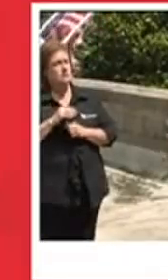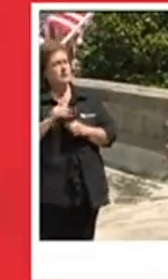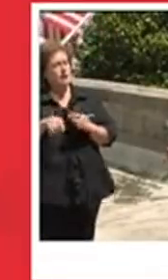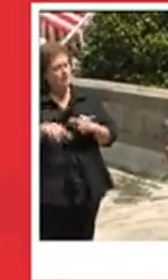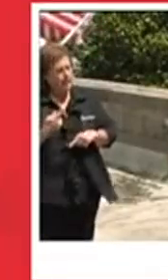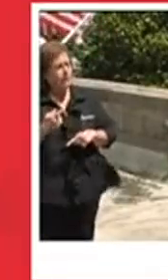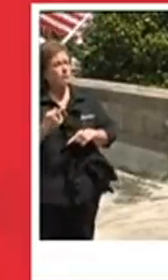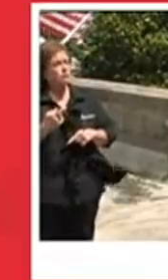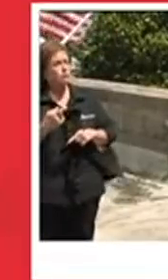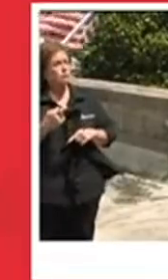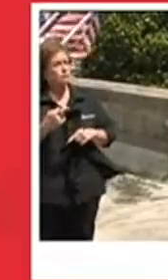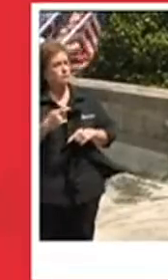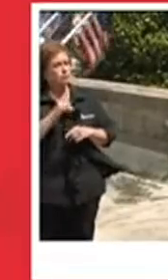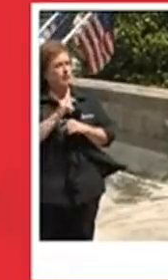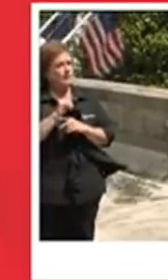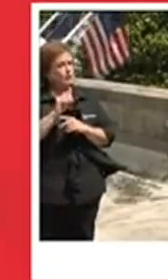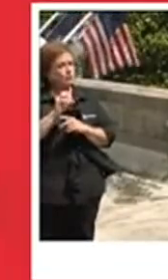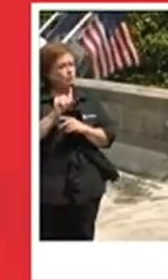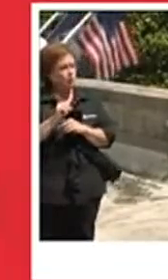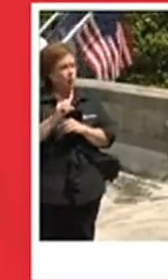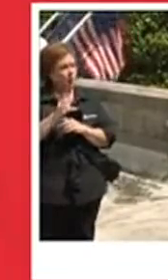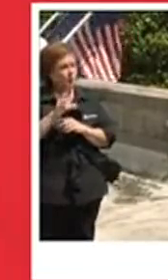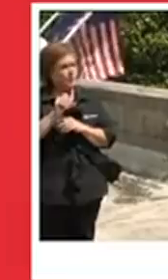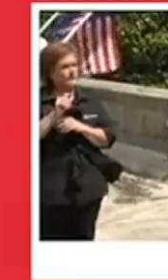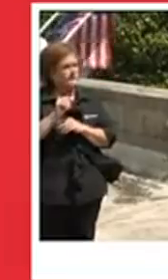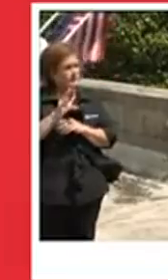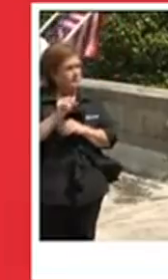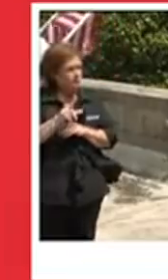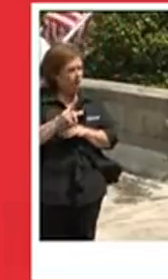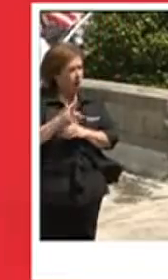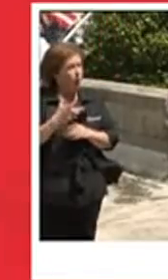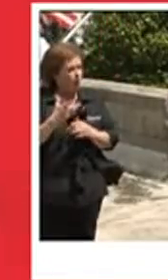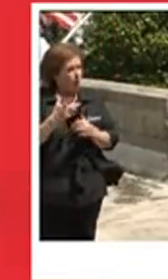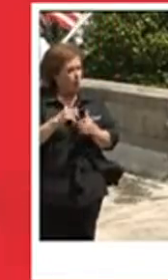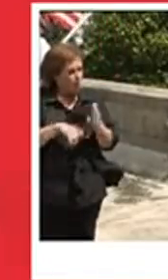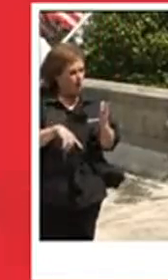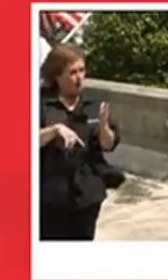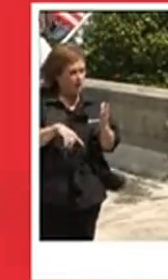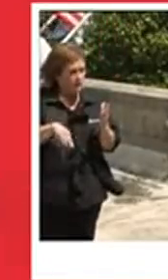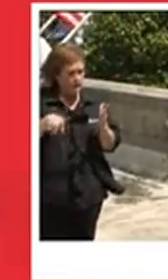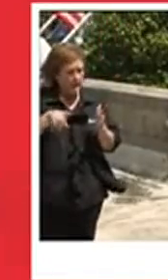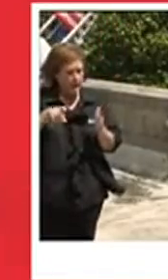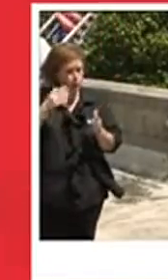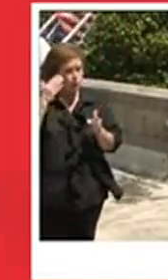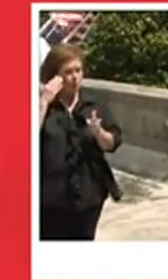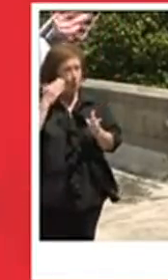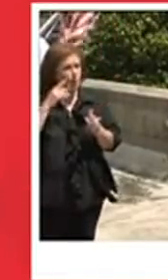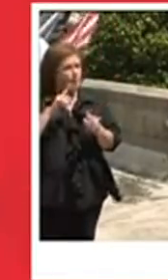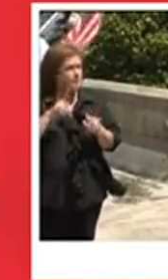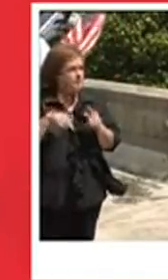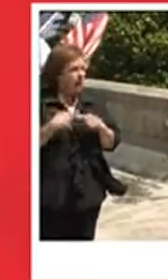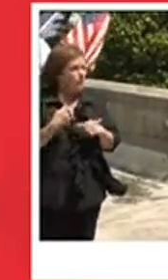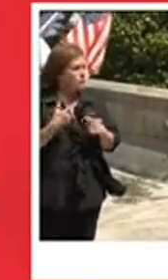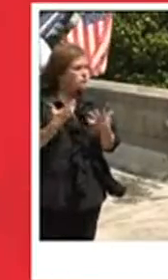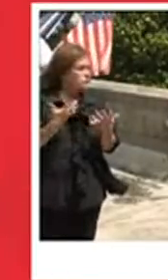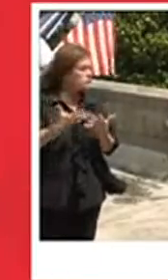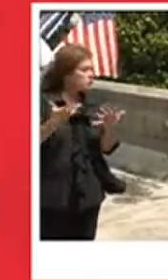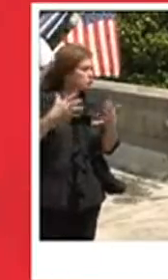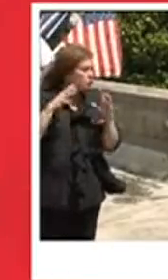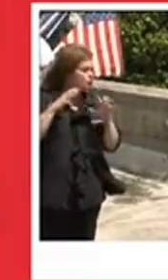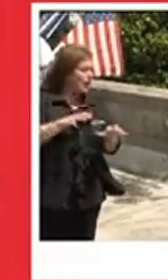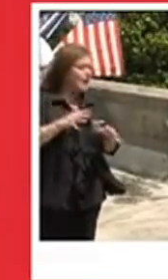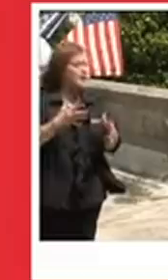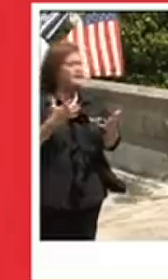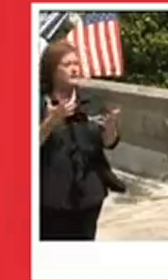about Tropical Storm Cristobal when we do expect to see rainfall. And we do expect